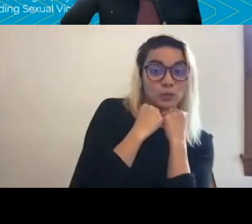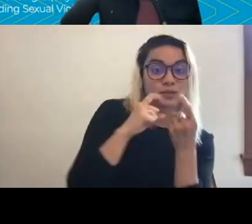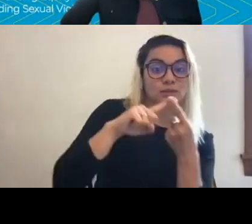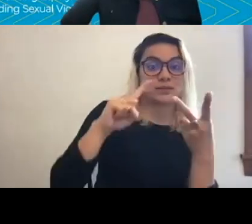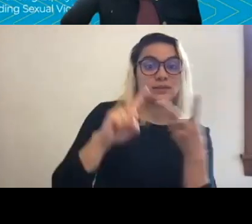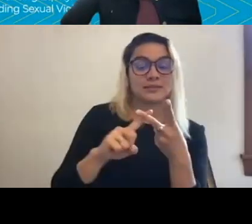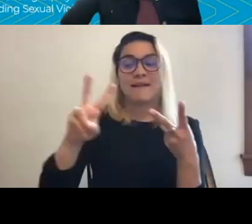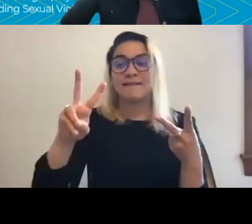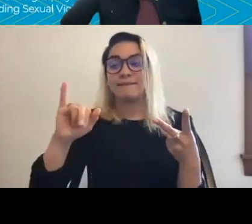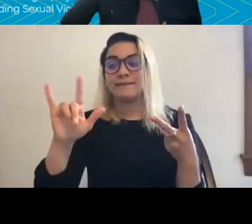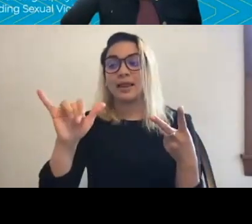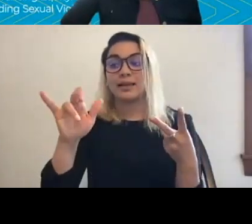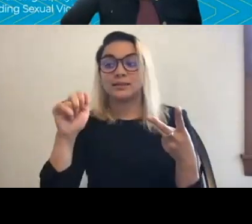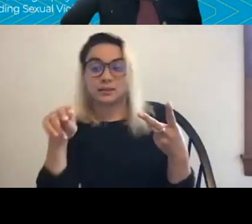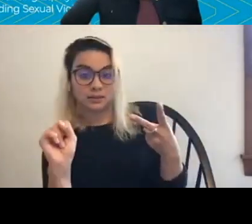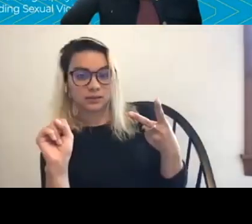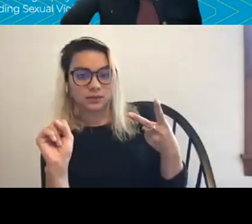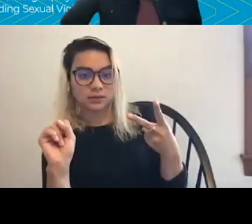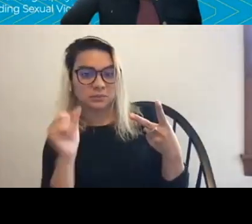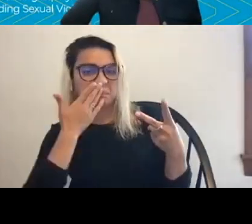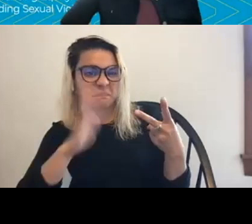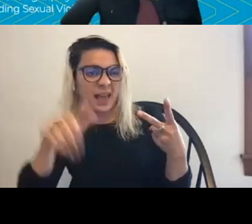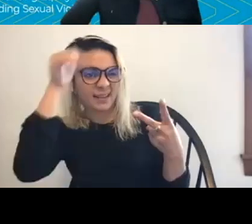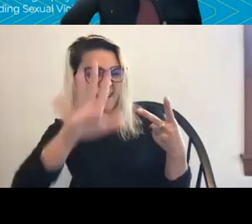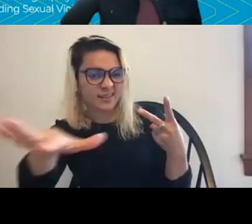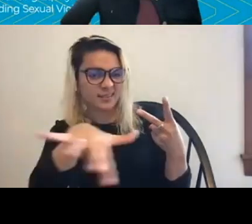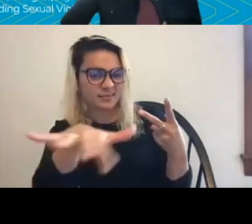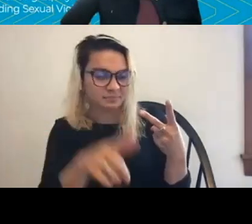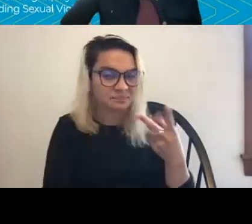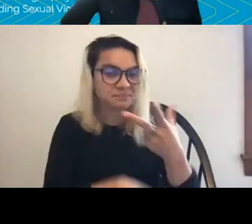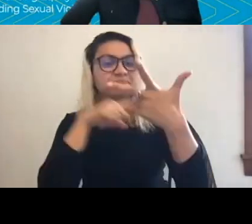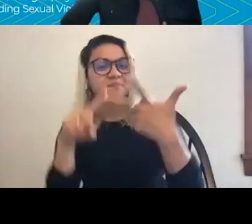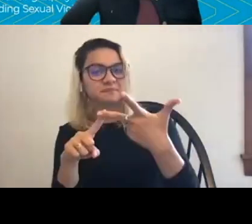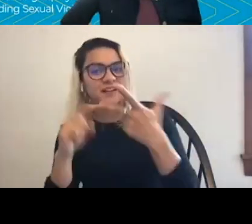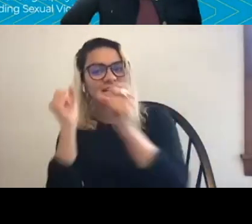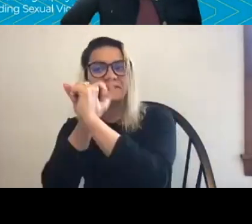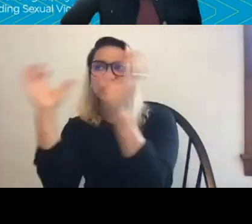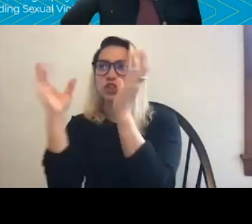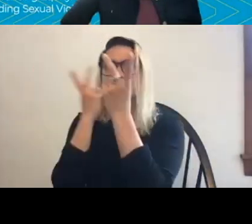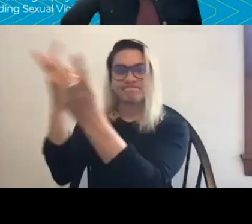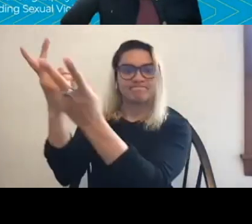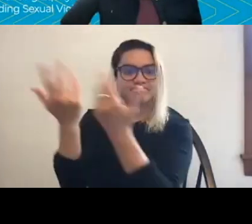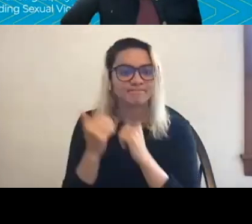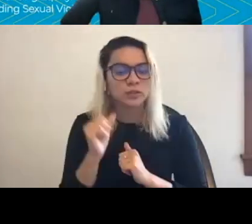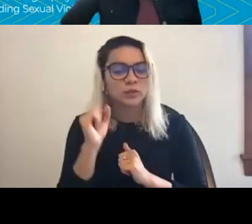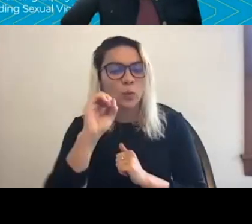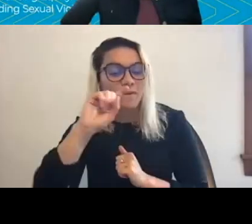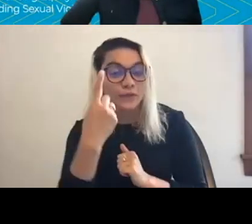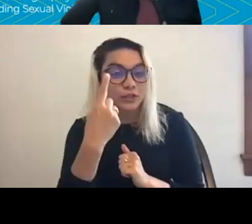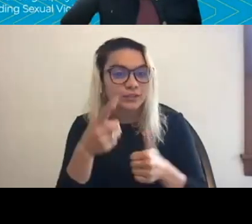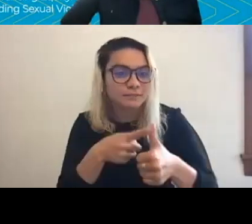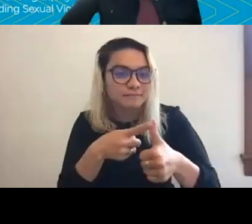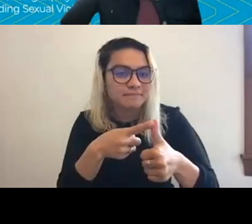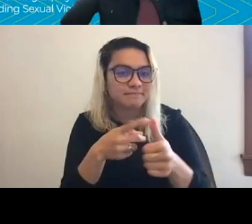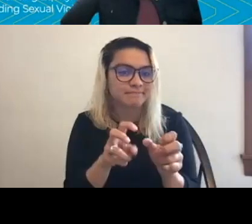our vision. And so the first is your values. Can you click that? Thank you. Okay,